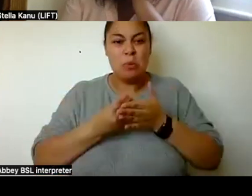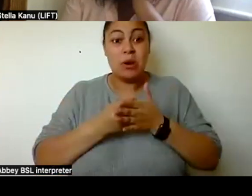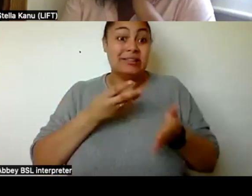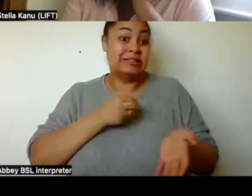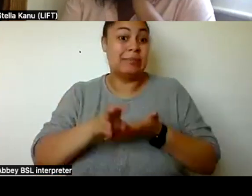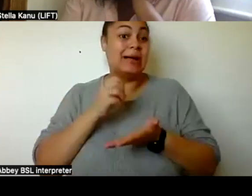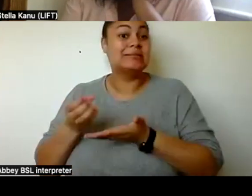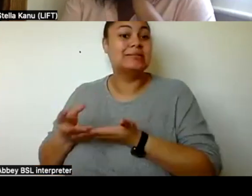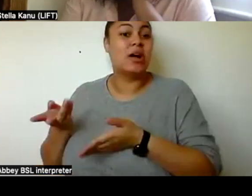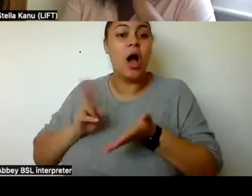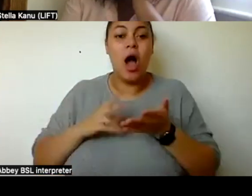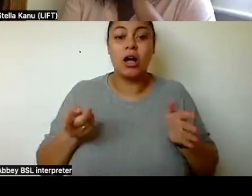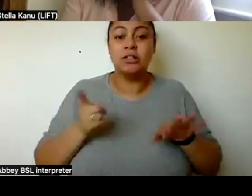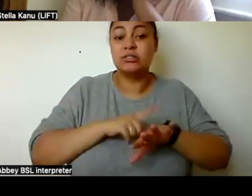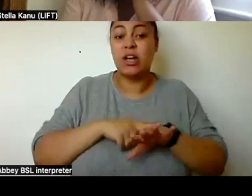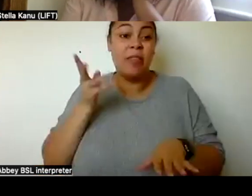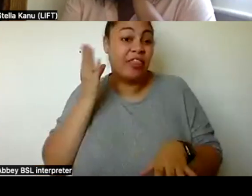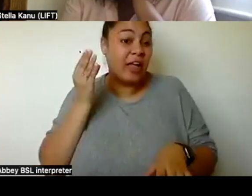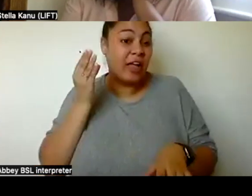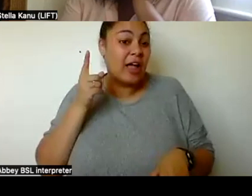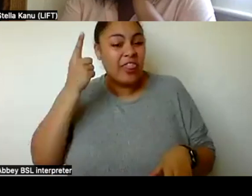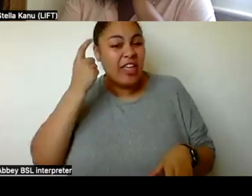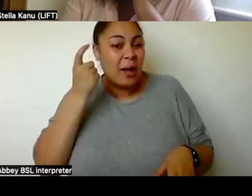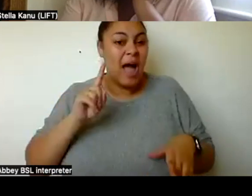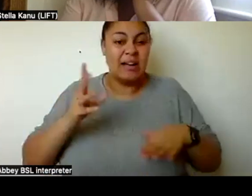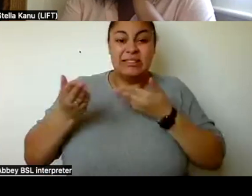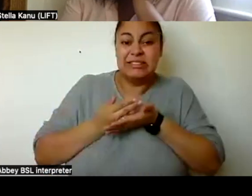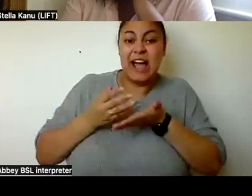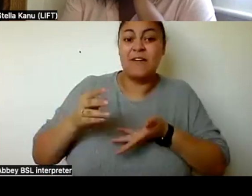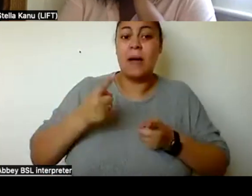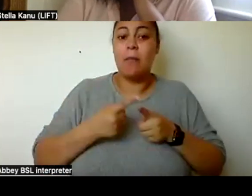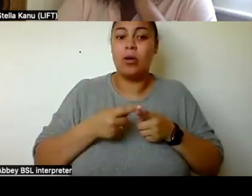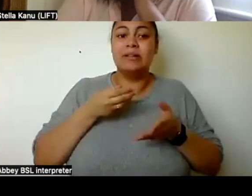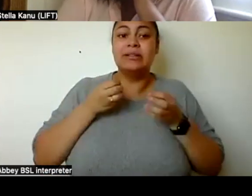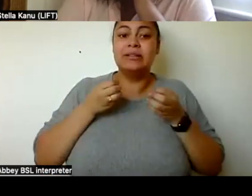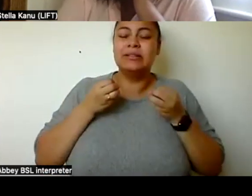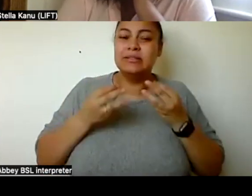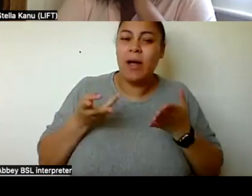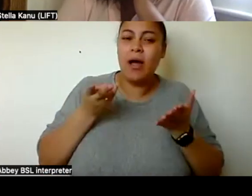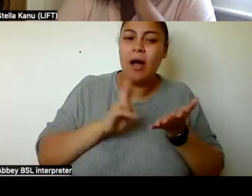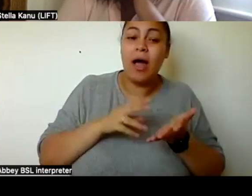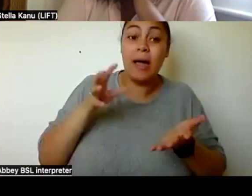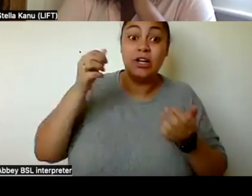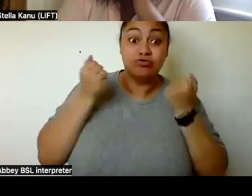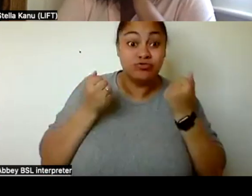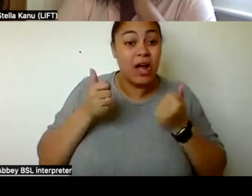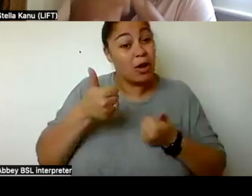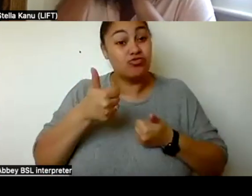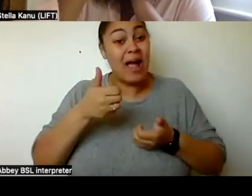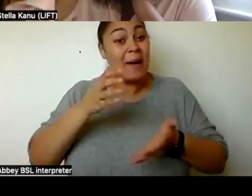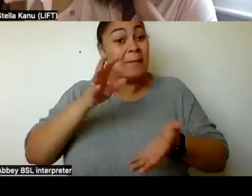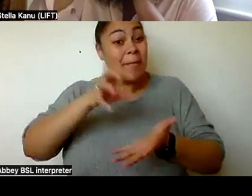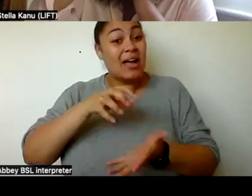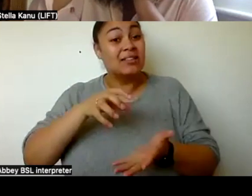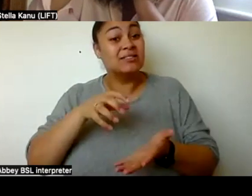time thinking about how to be safe as employers, spend it on being a great place, not on